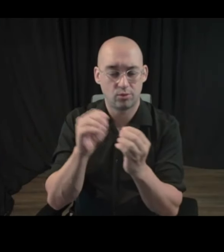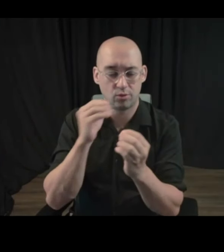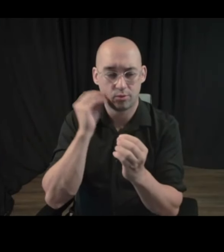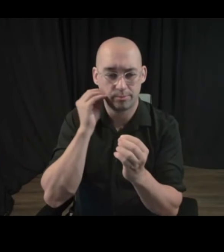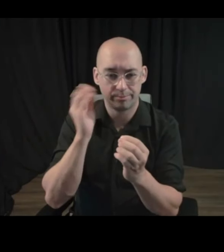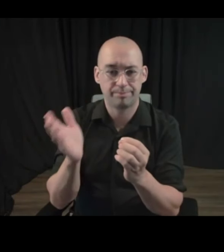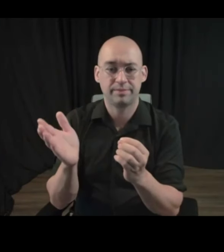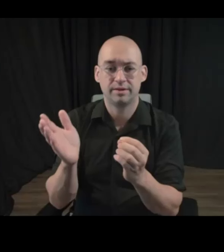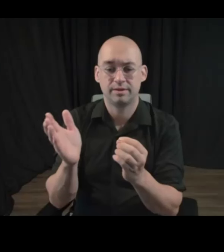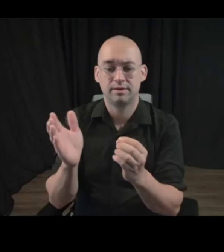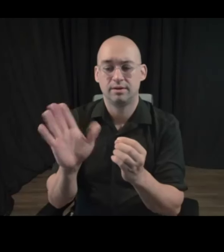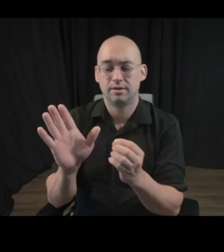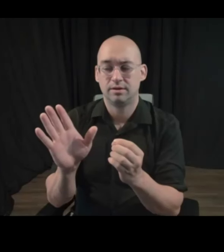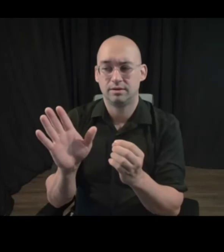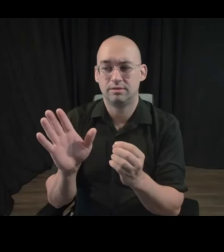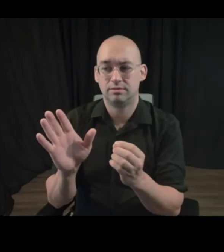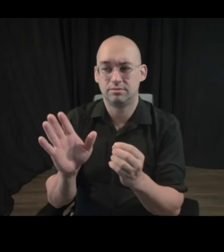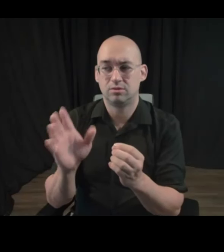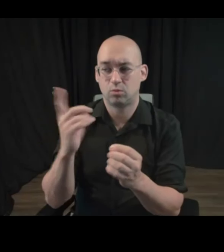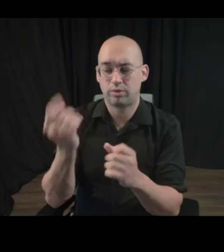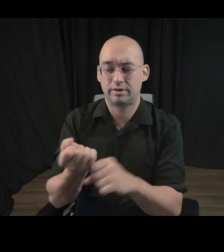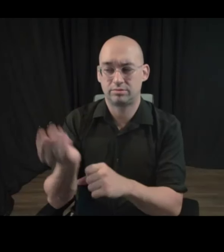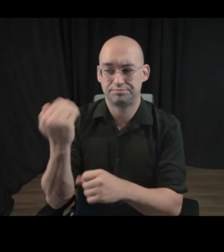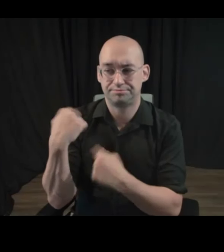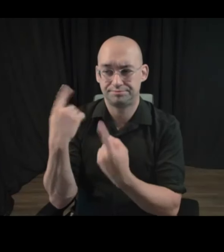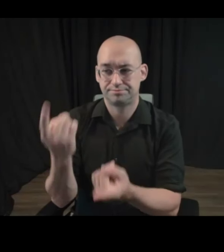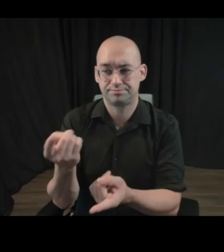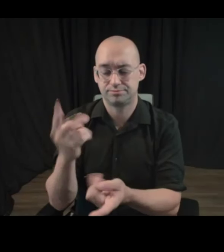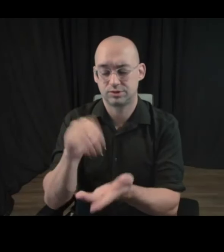program last year in 2024 received